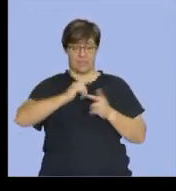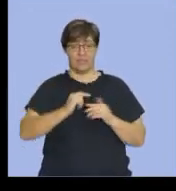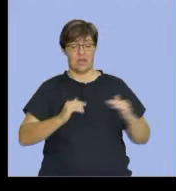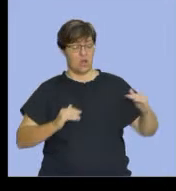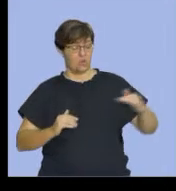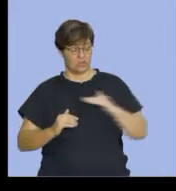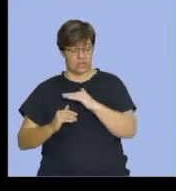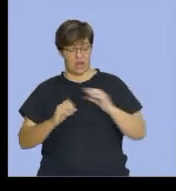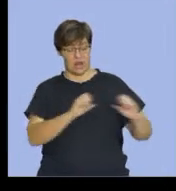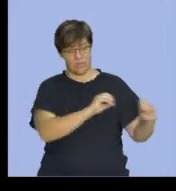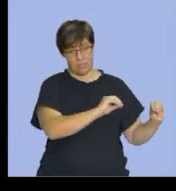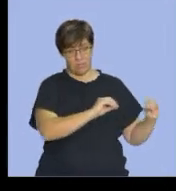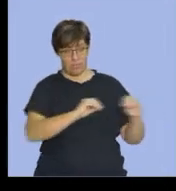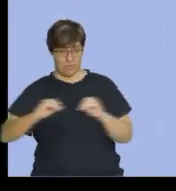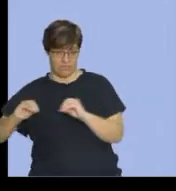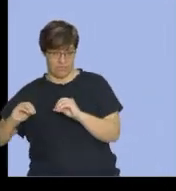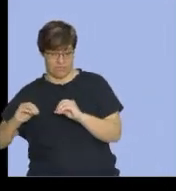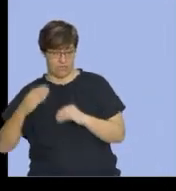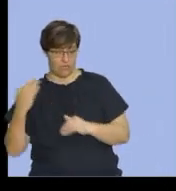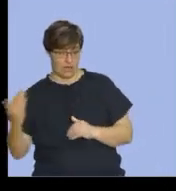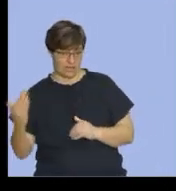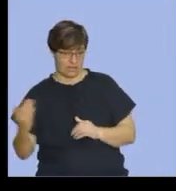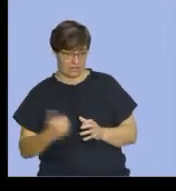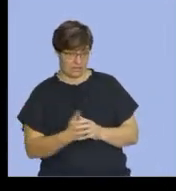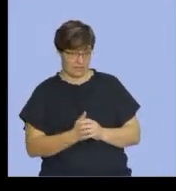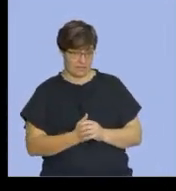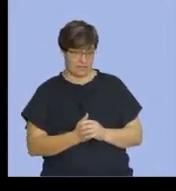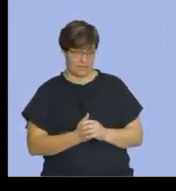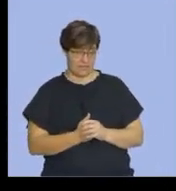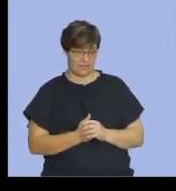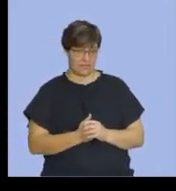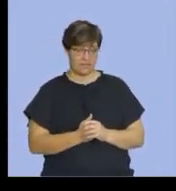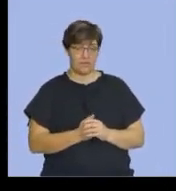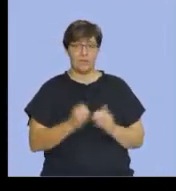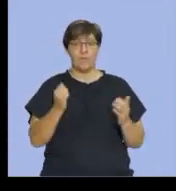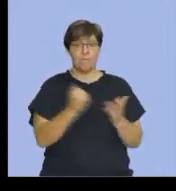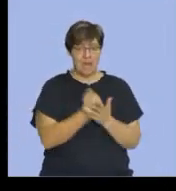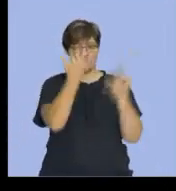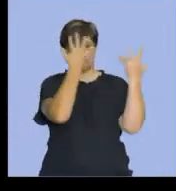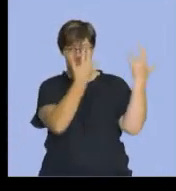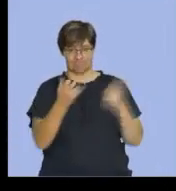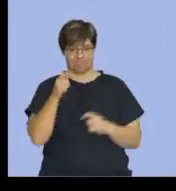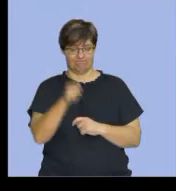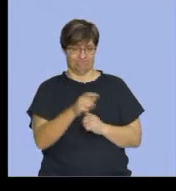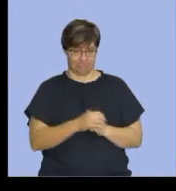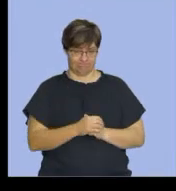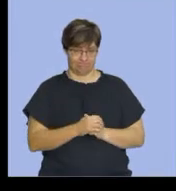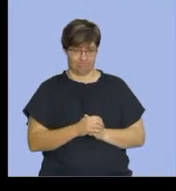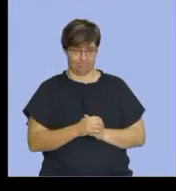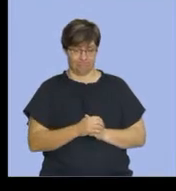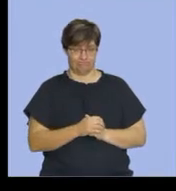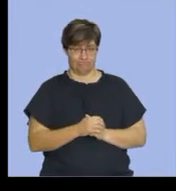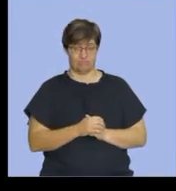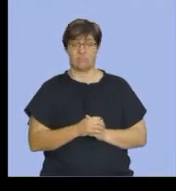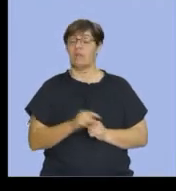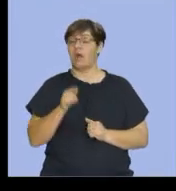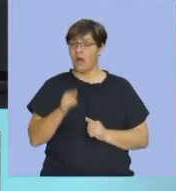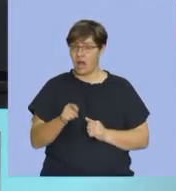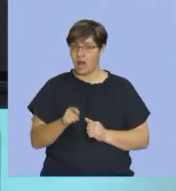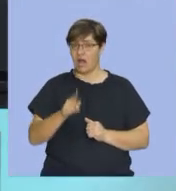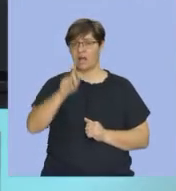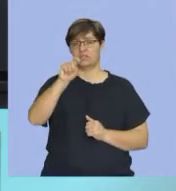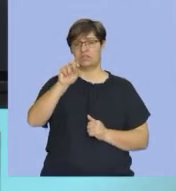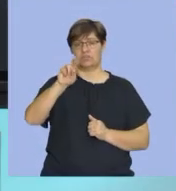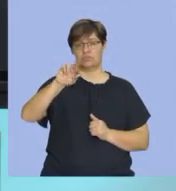horizontal part is what makes it go to the right. We have to be able to calculate these. Here,